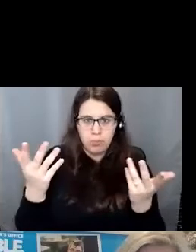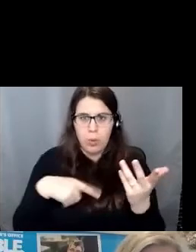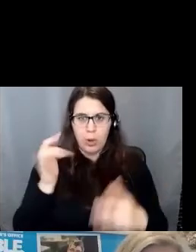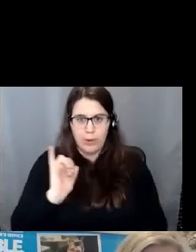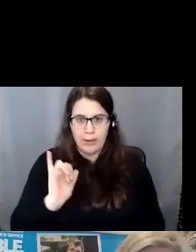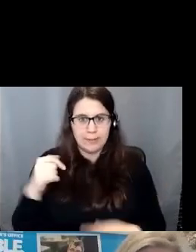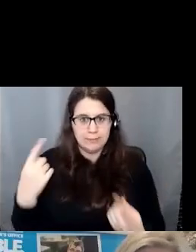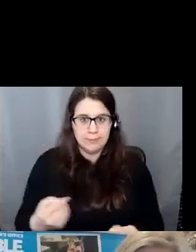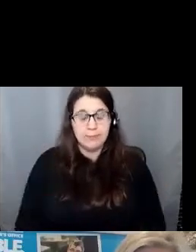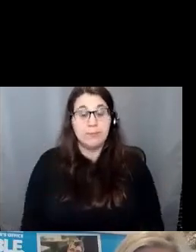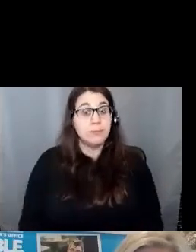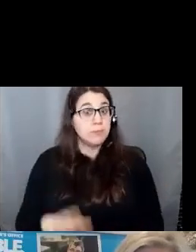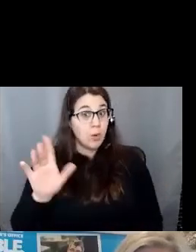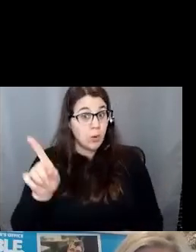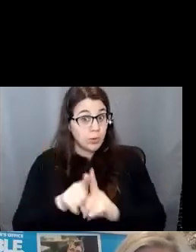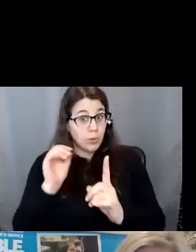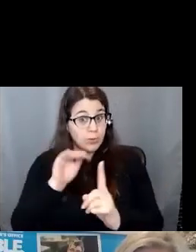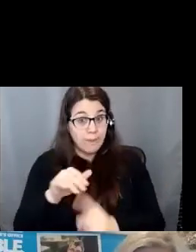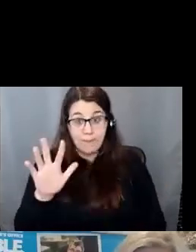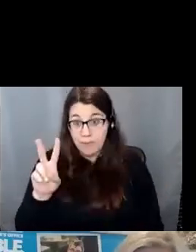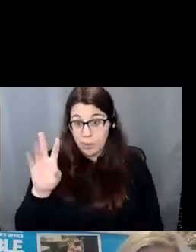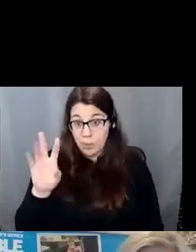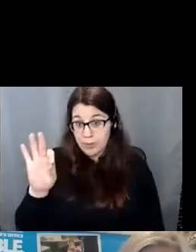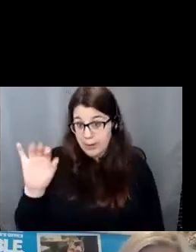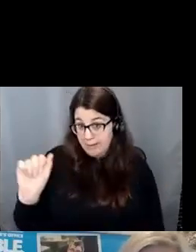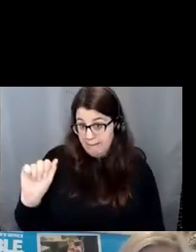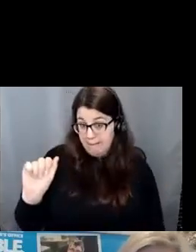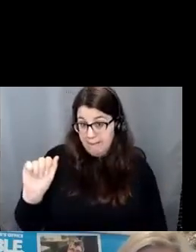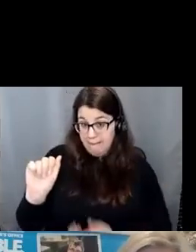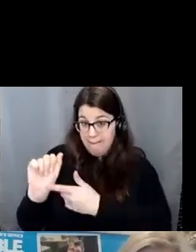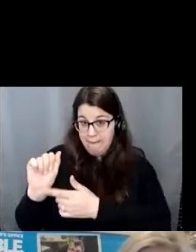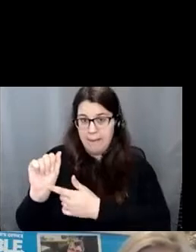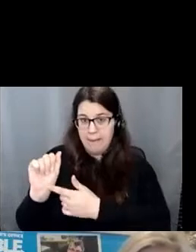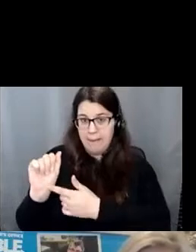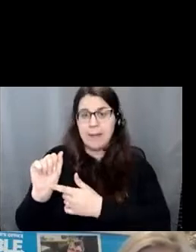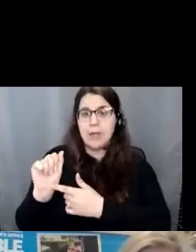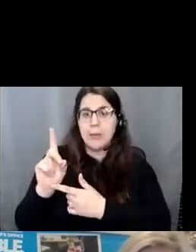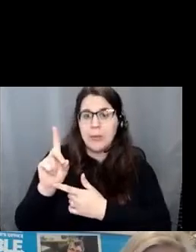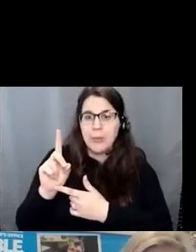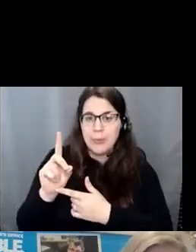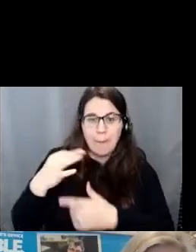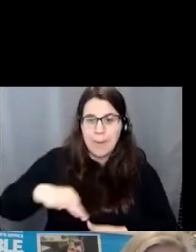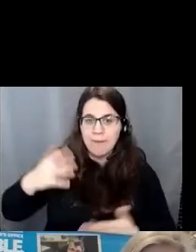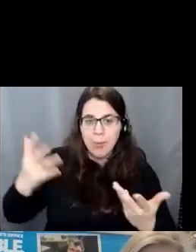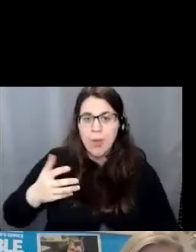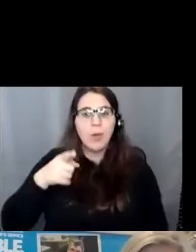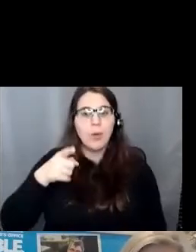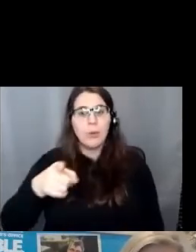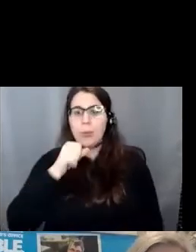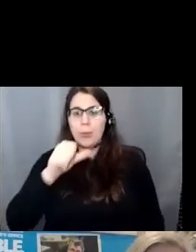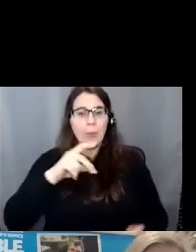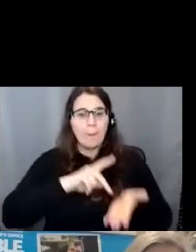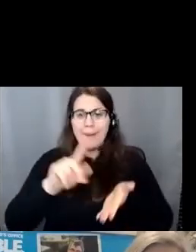the reminder is the benefit of the 529A account is you do not pay taxes on the earnings portion of the